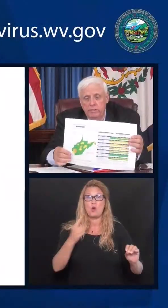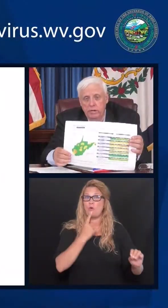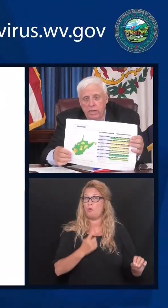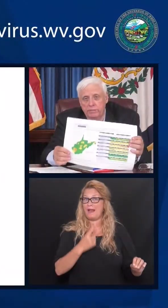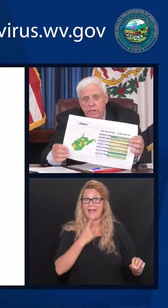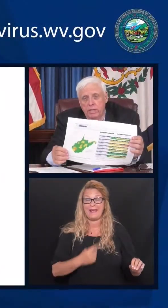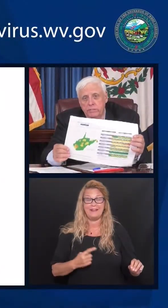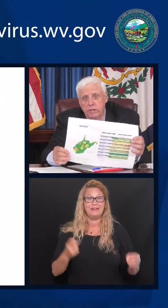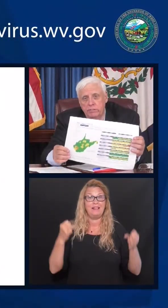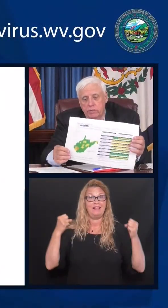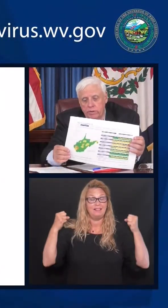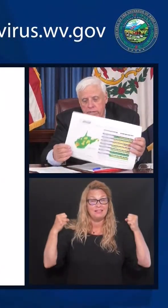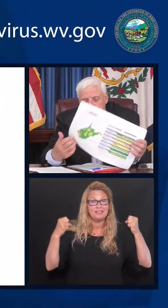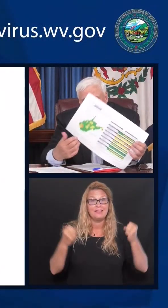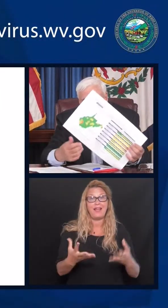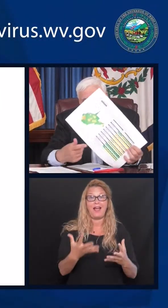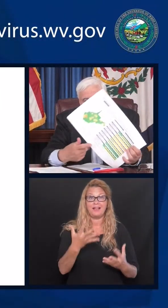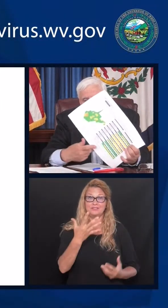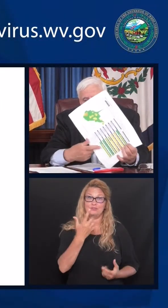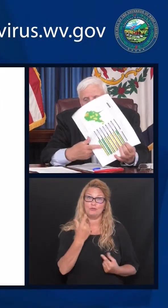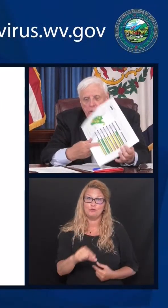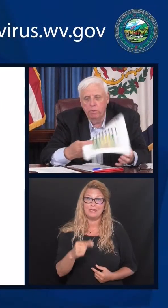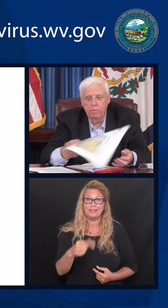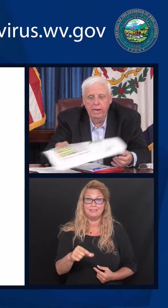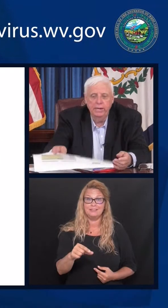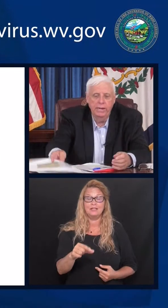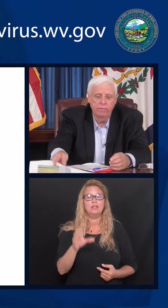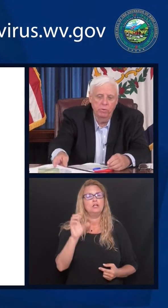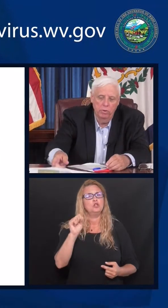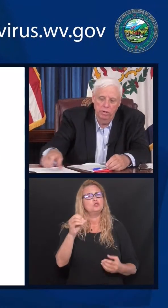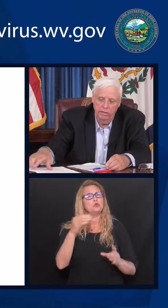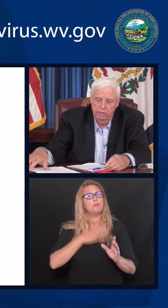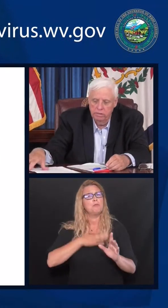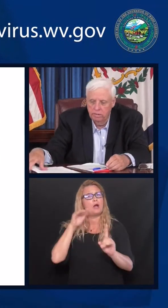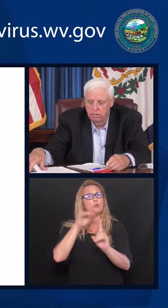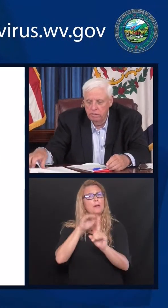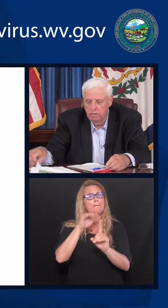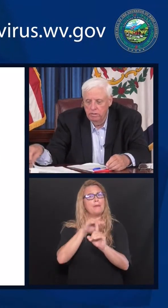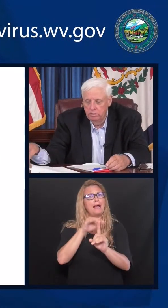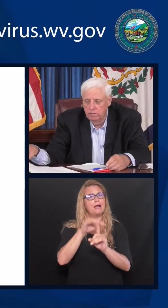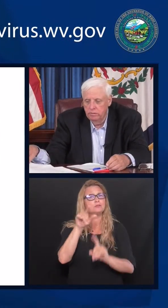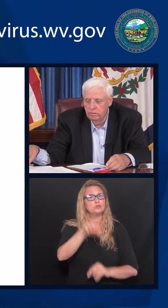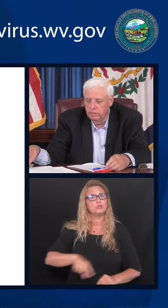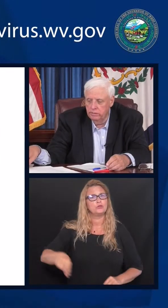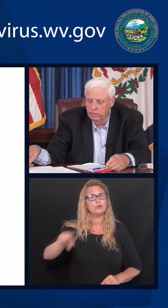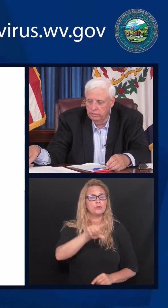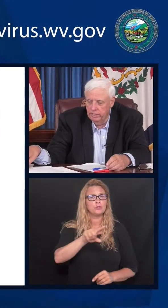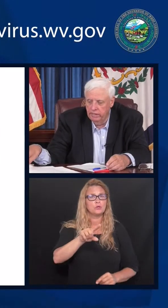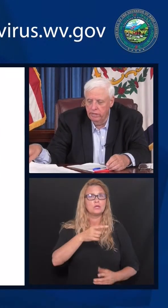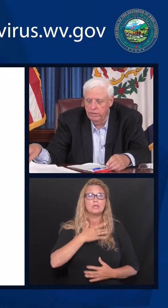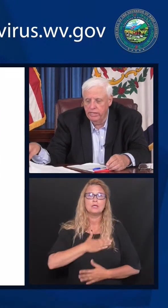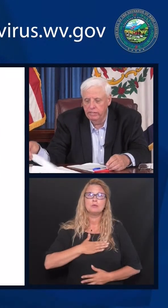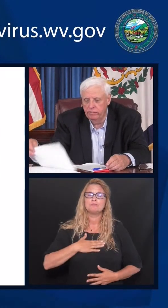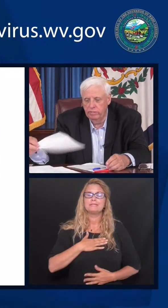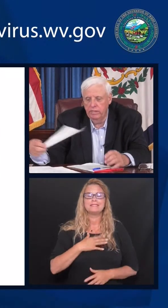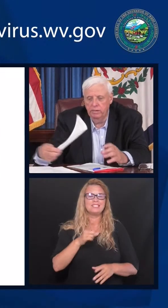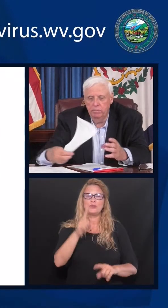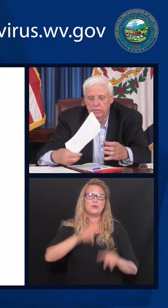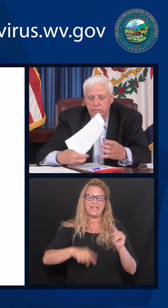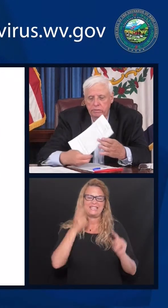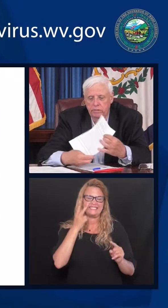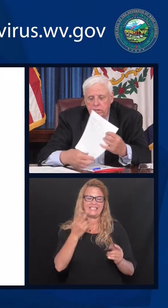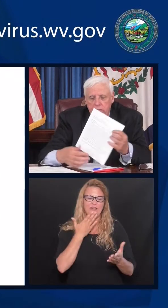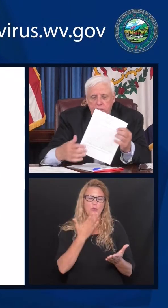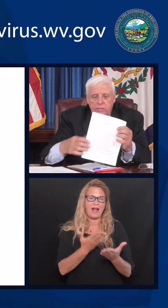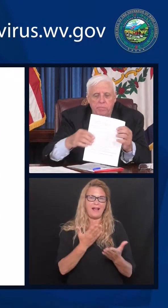lots and lots and lots and lots of green. I remind everyone to just, and I know you can't see it,